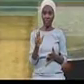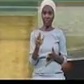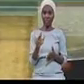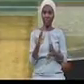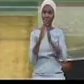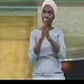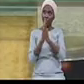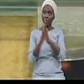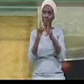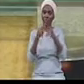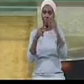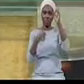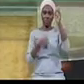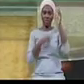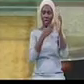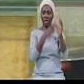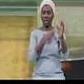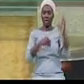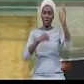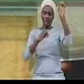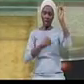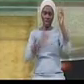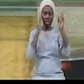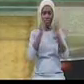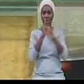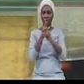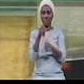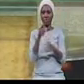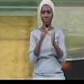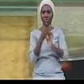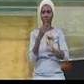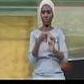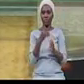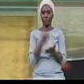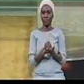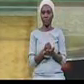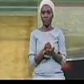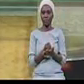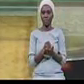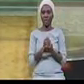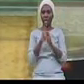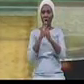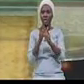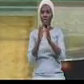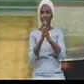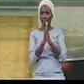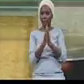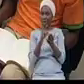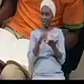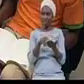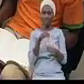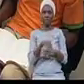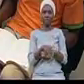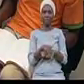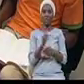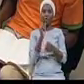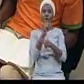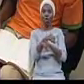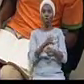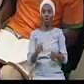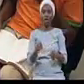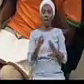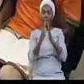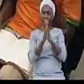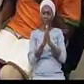Answer prayer tonight. Prevailing prayer tonight. Overcoming prayer tonight.